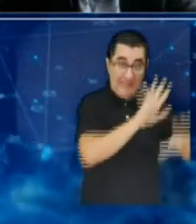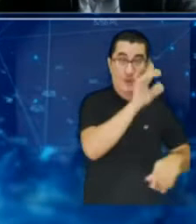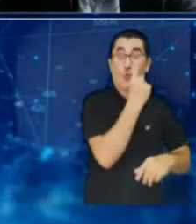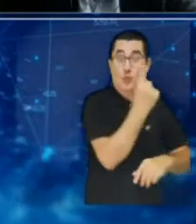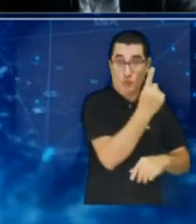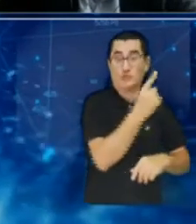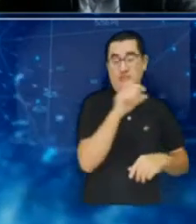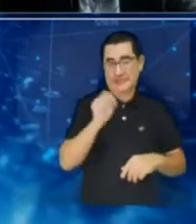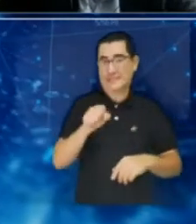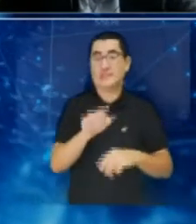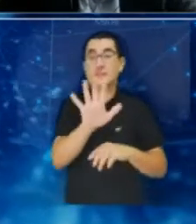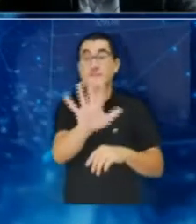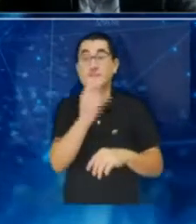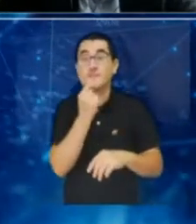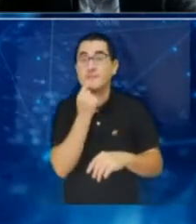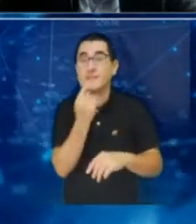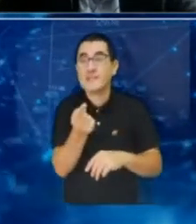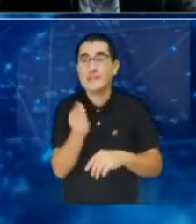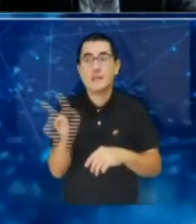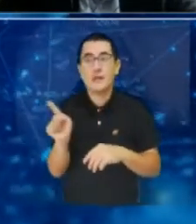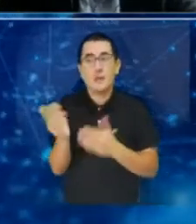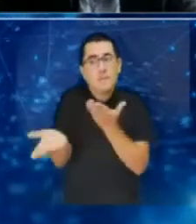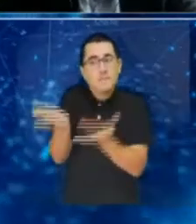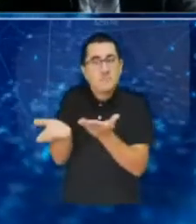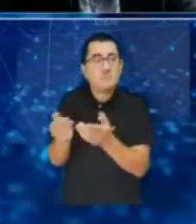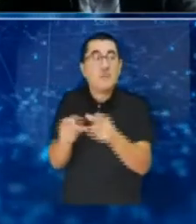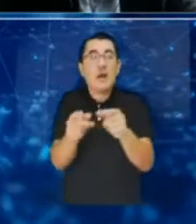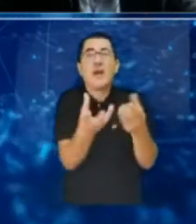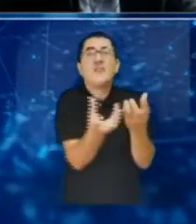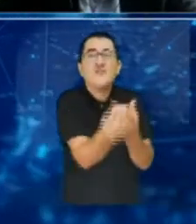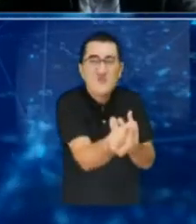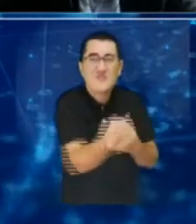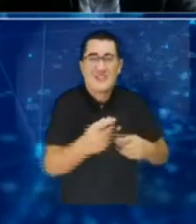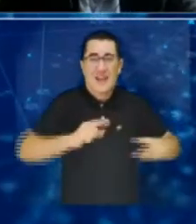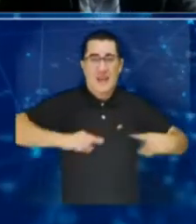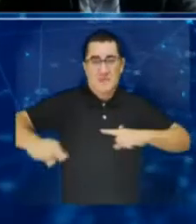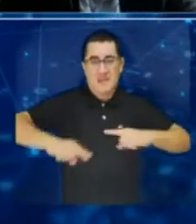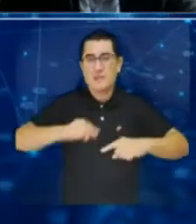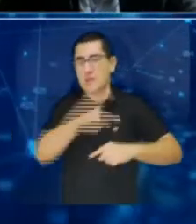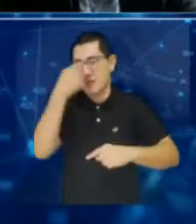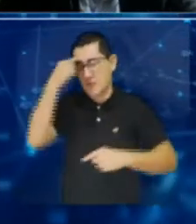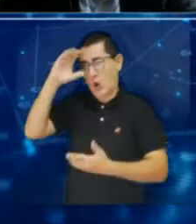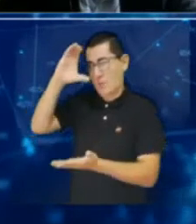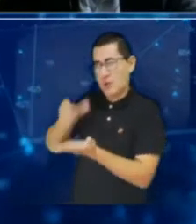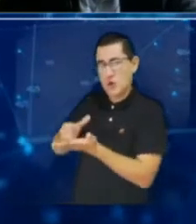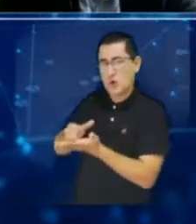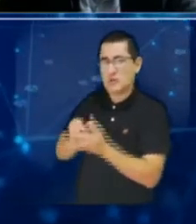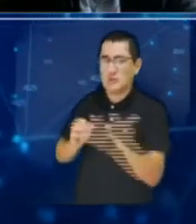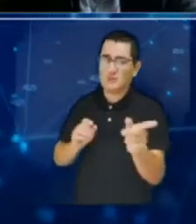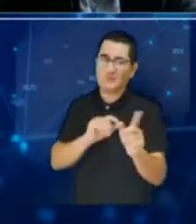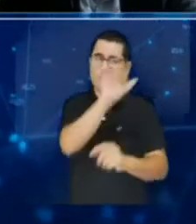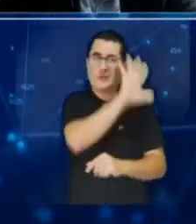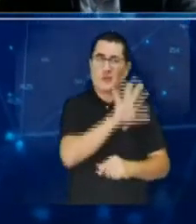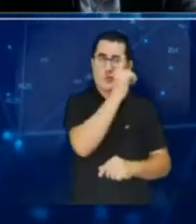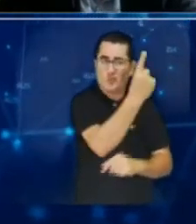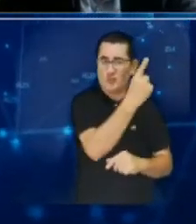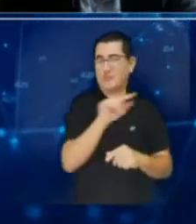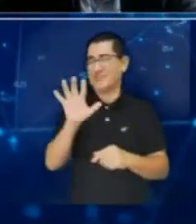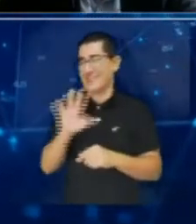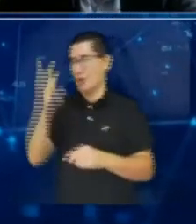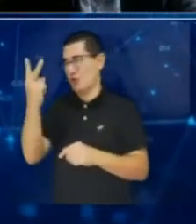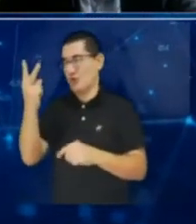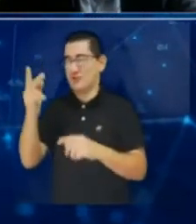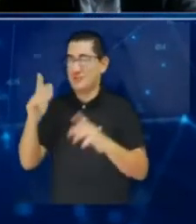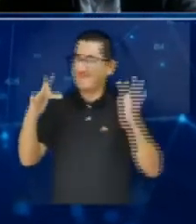notwithstanding that the region has a point of view that whatever is decided in region two does not have